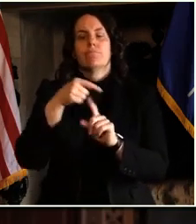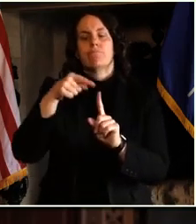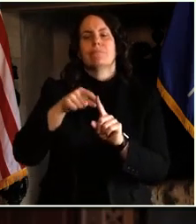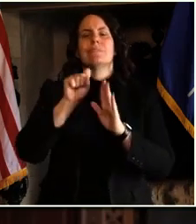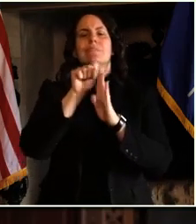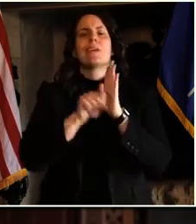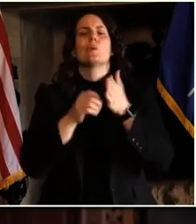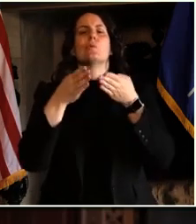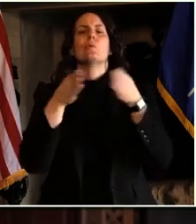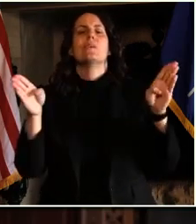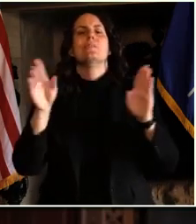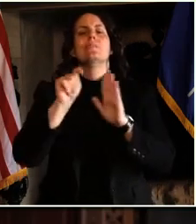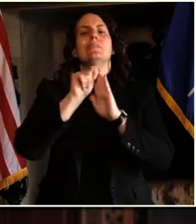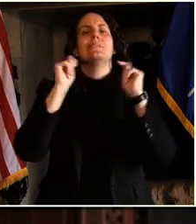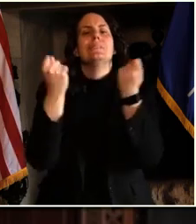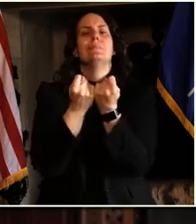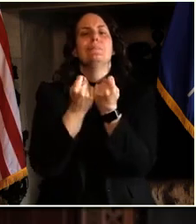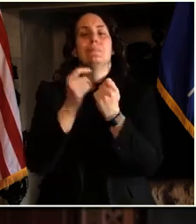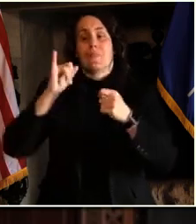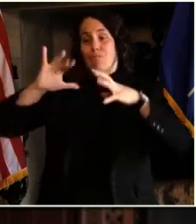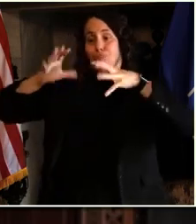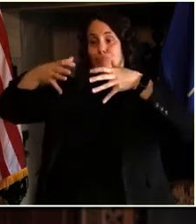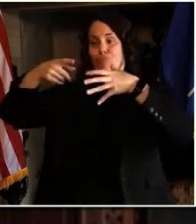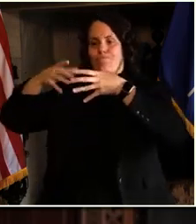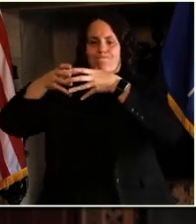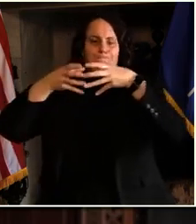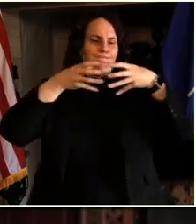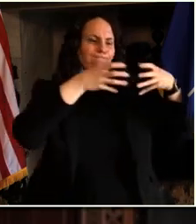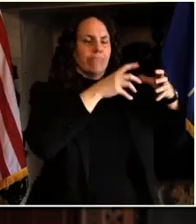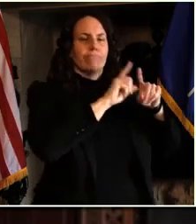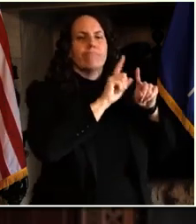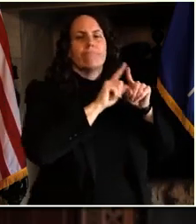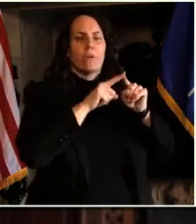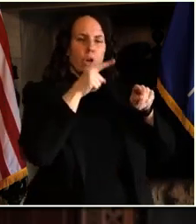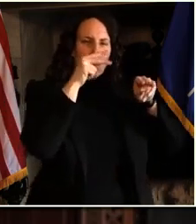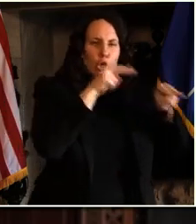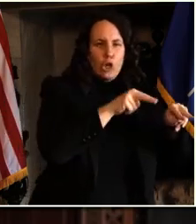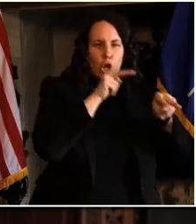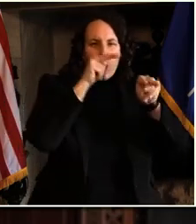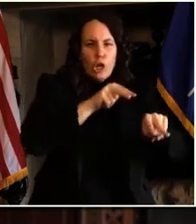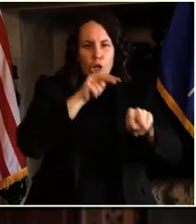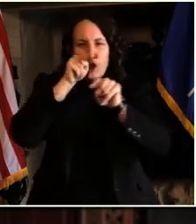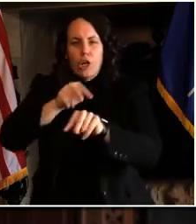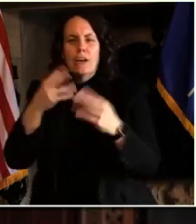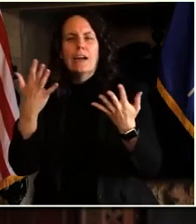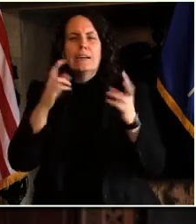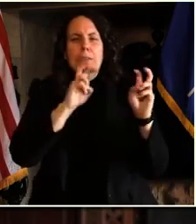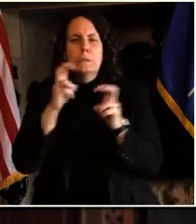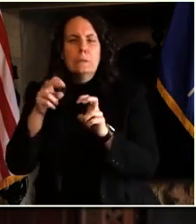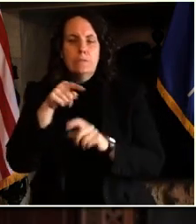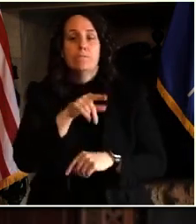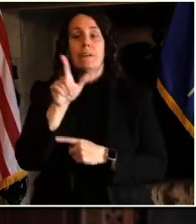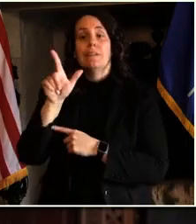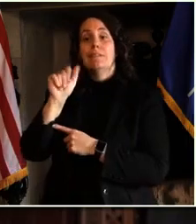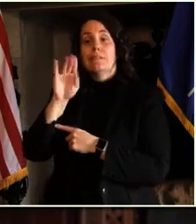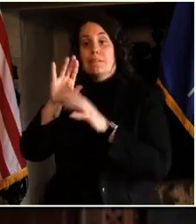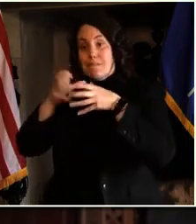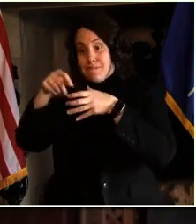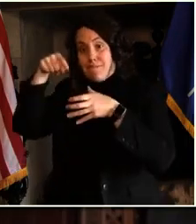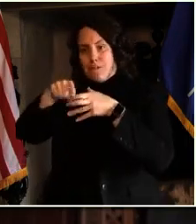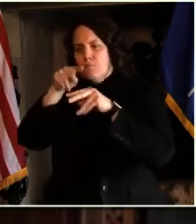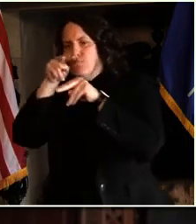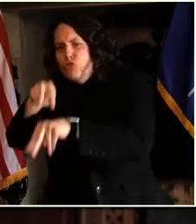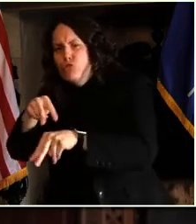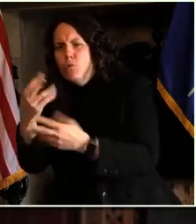and industry leaders in both the private and public sectors. Just like during H1N1, we knew that testing for